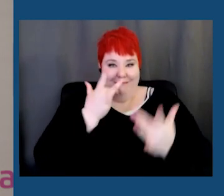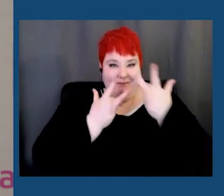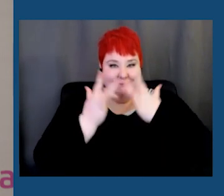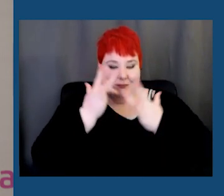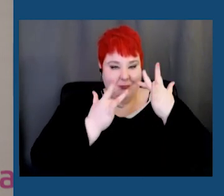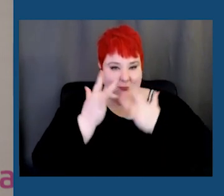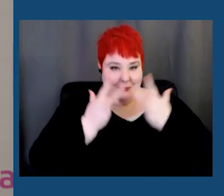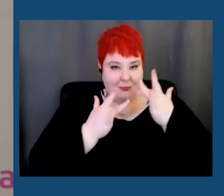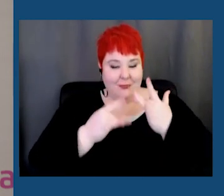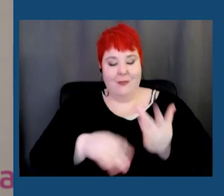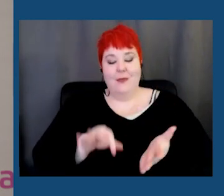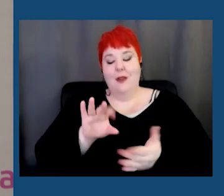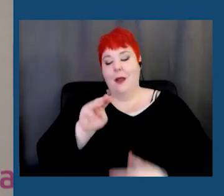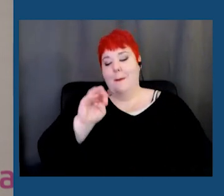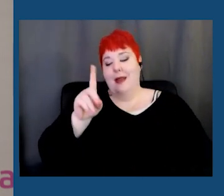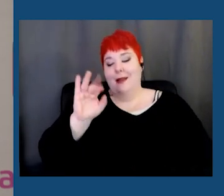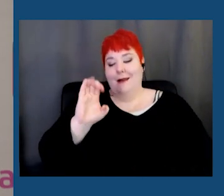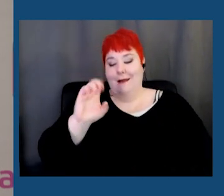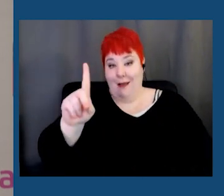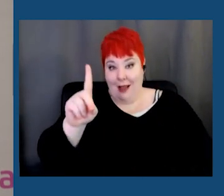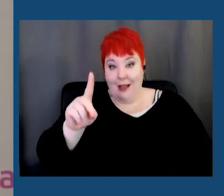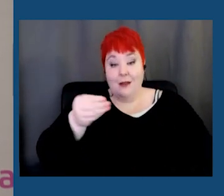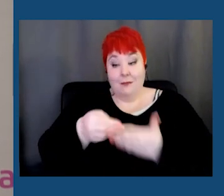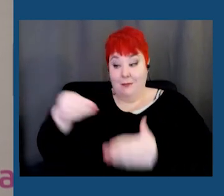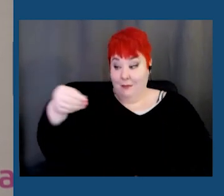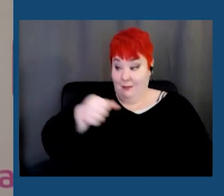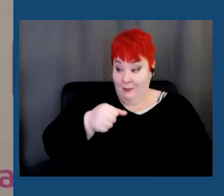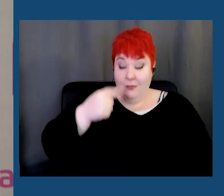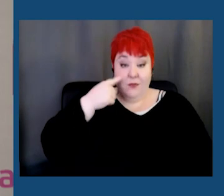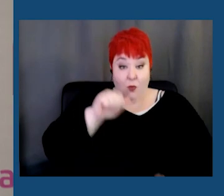reimbursement for medication abortion would help close this gap.